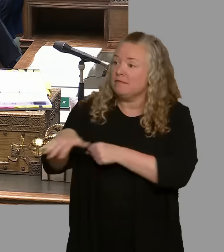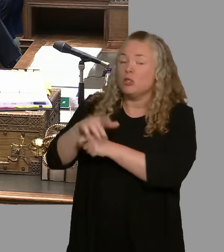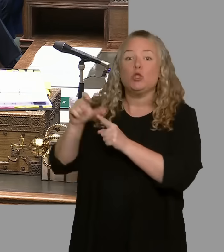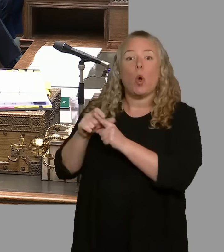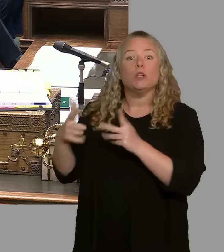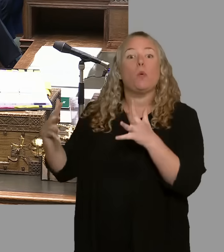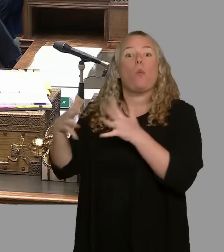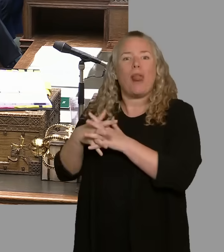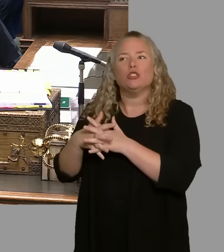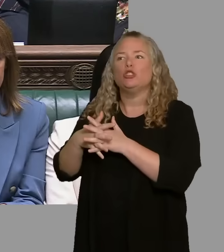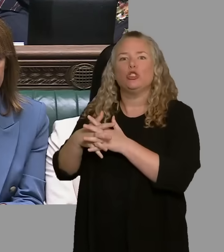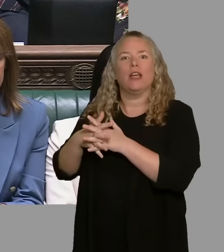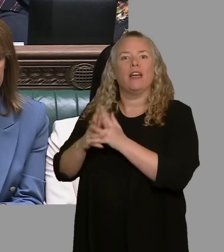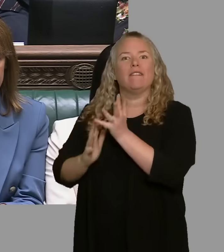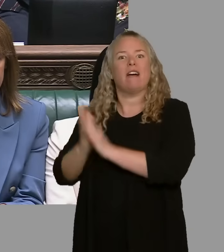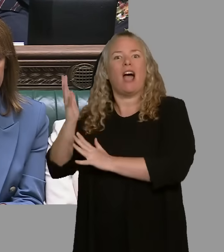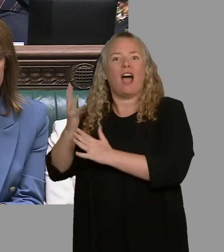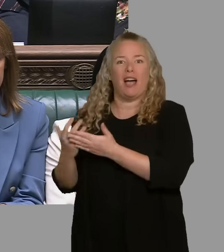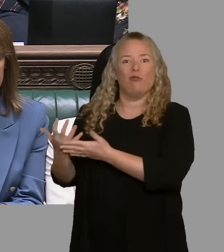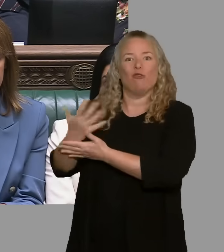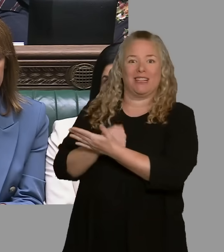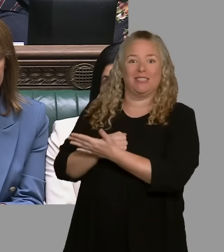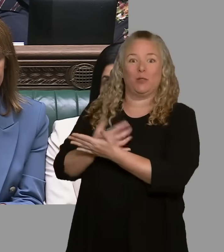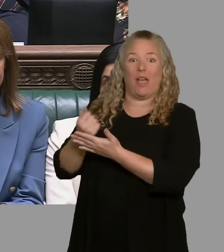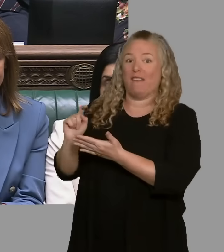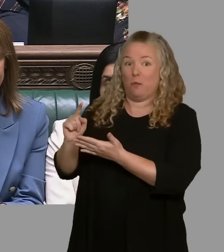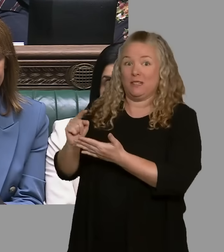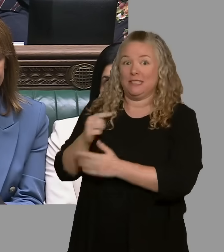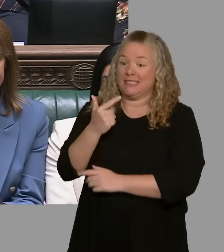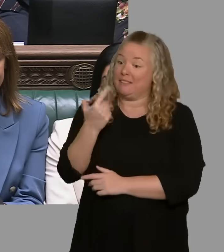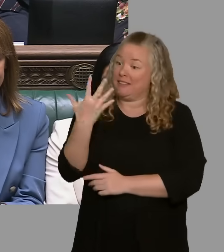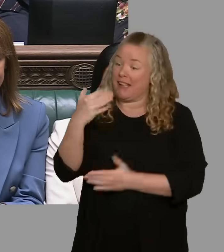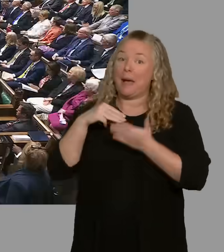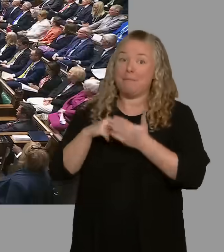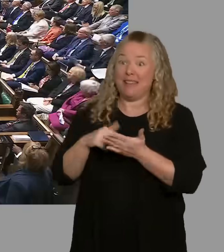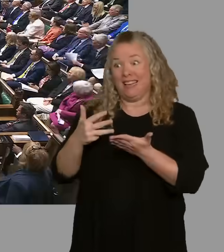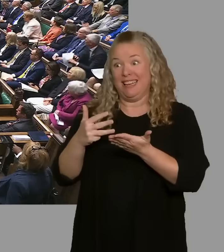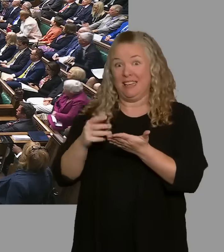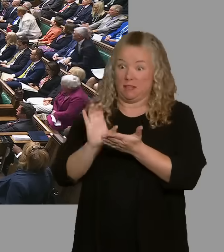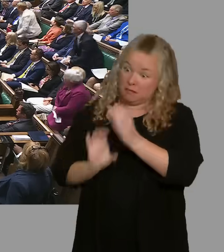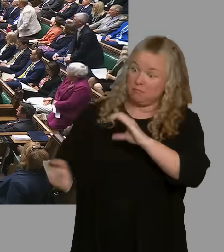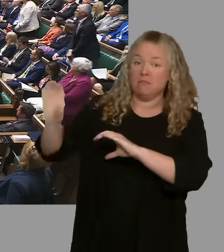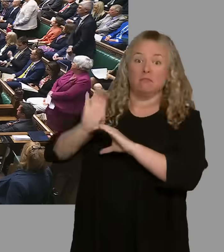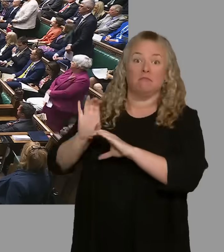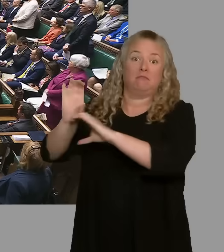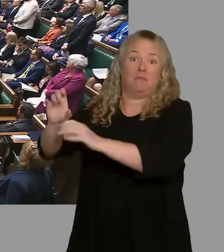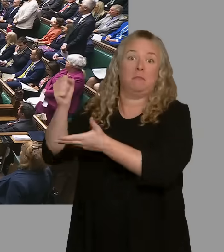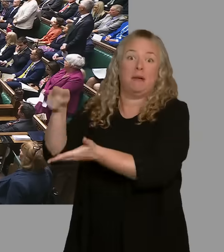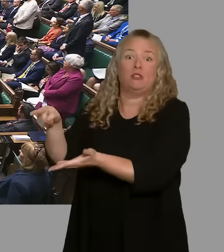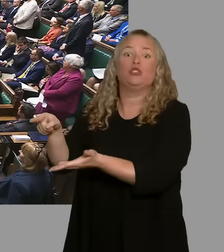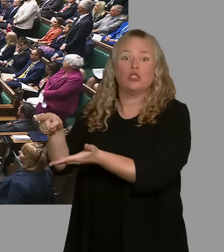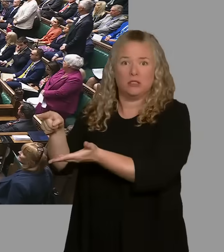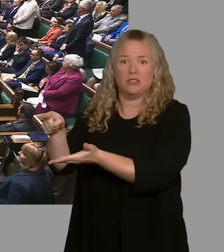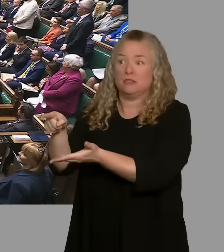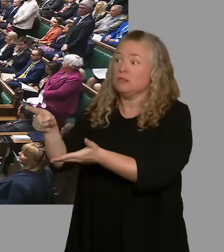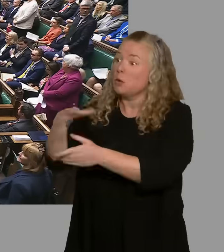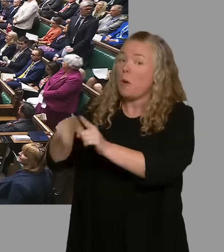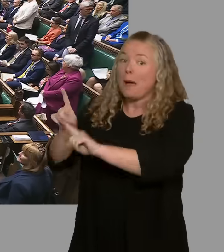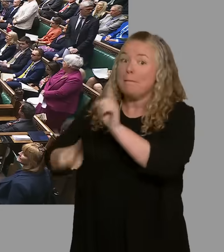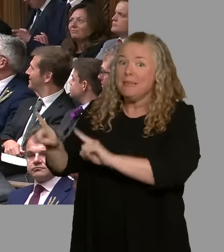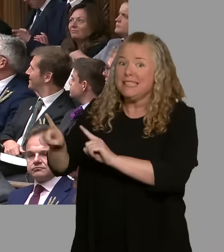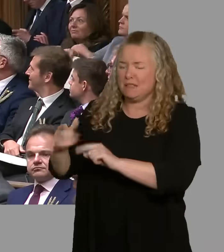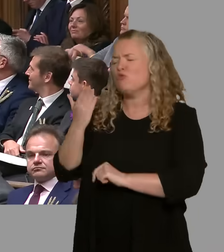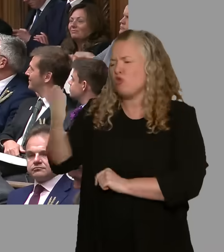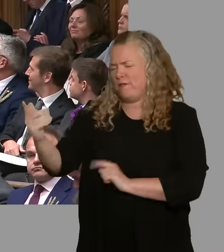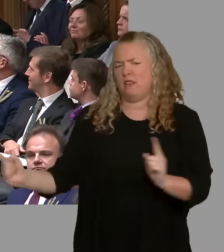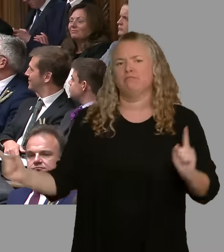for to ensure that we can properly support our firefighters and protect our farmland. John Trickett. Thank you, sir.